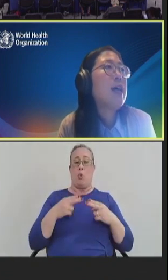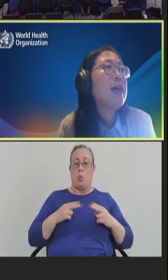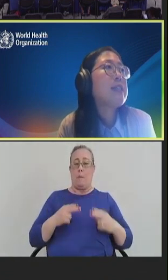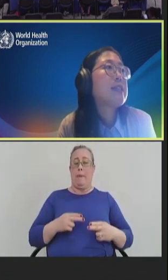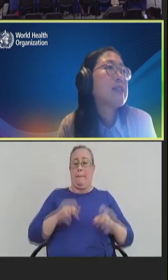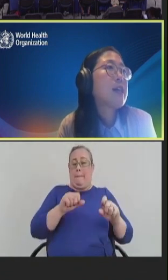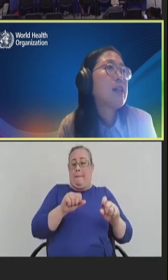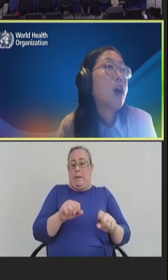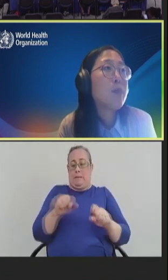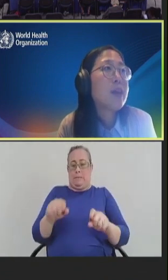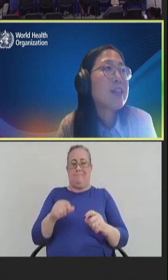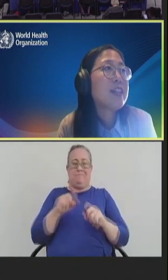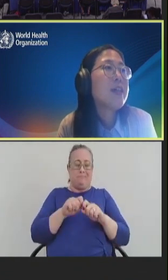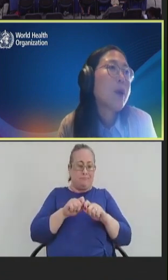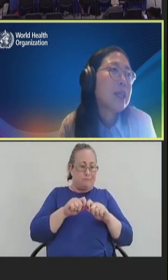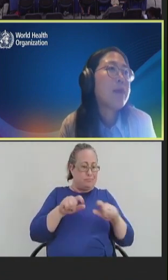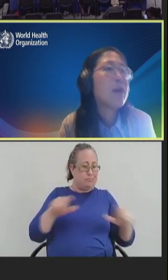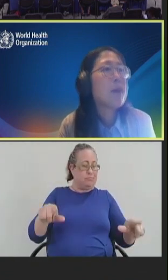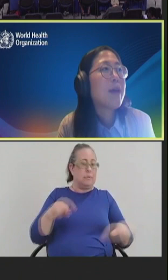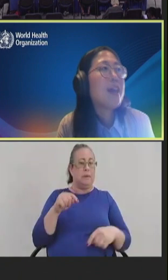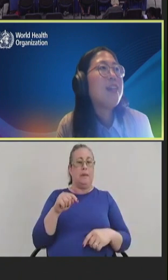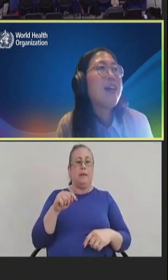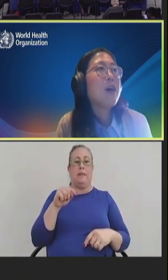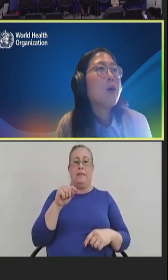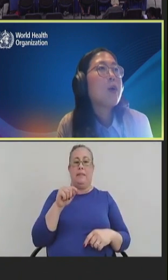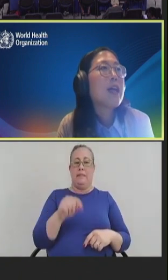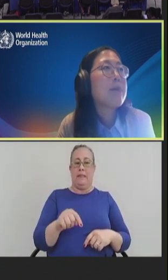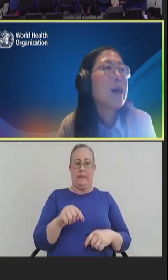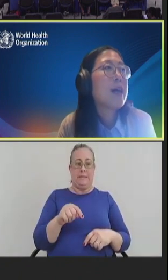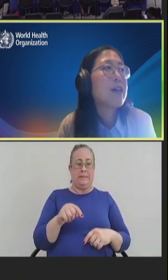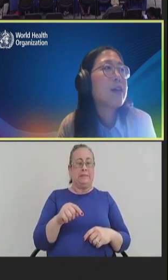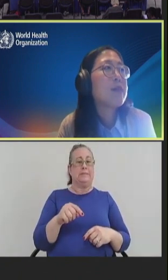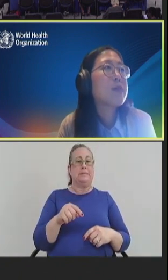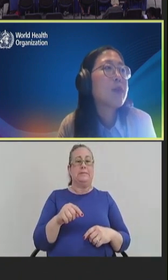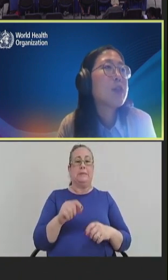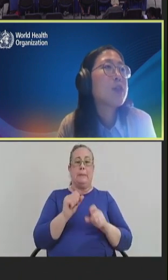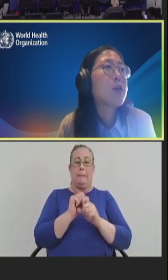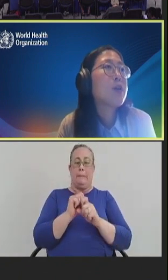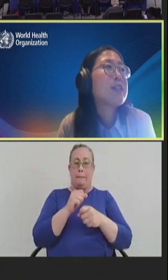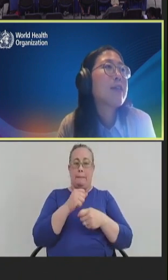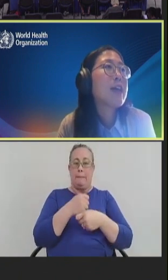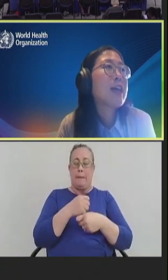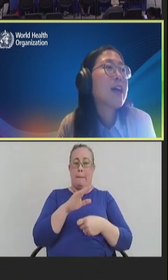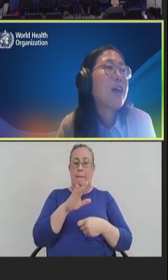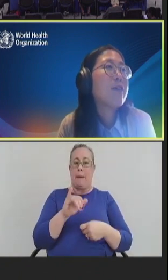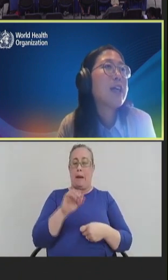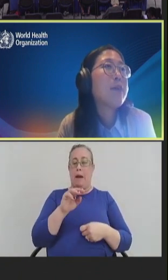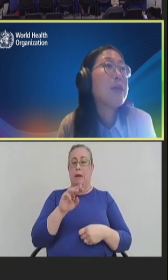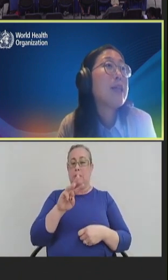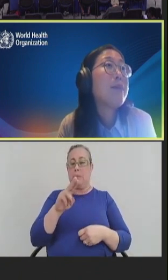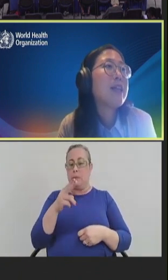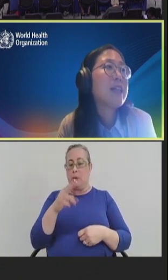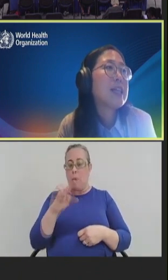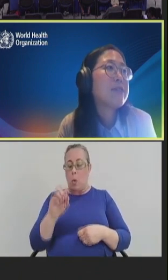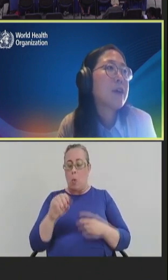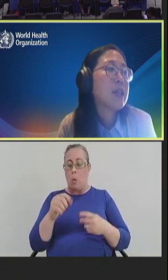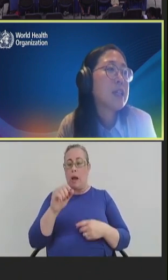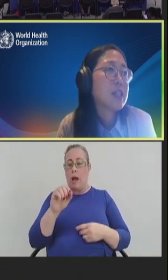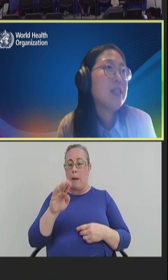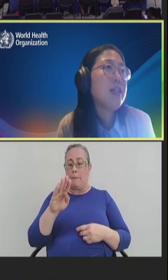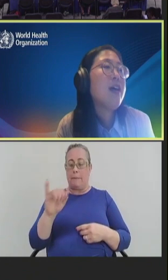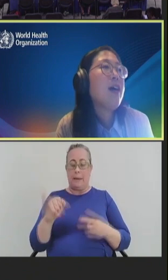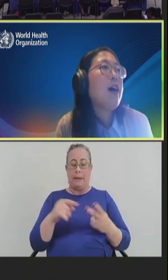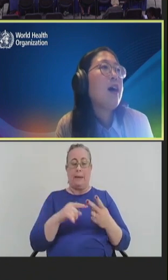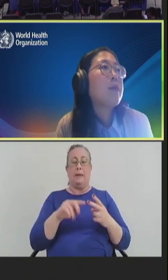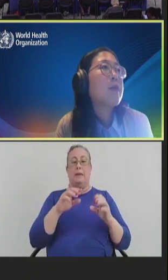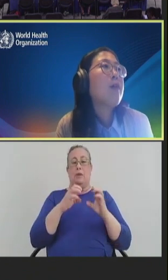launched. This is a non-branded white label campaign coordinated by the WHO, UNICEF, and Gavi, and Bill and Melinda Gates